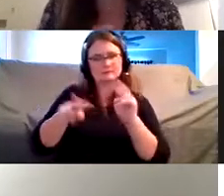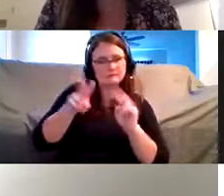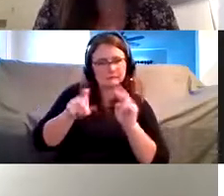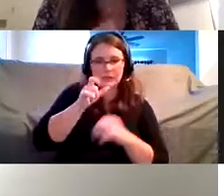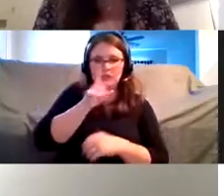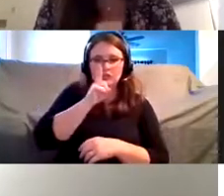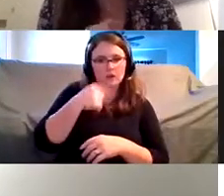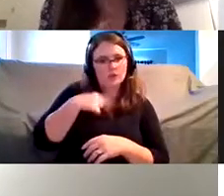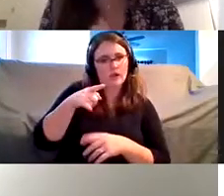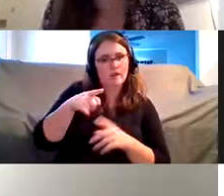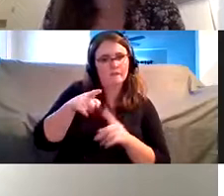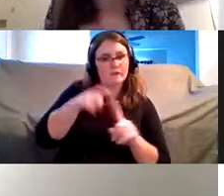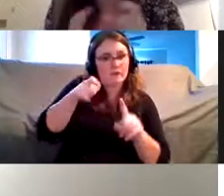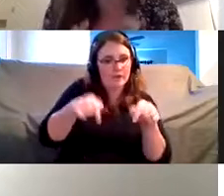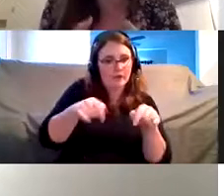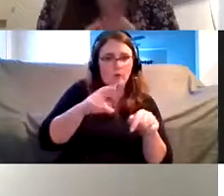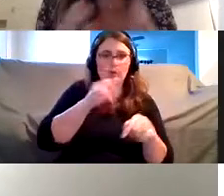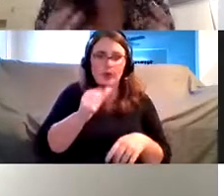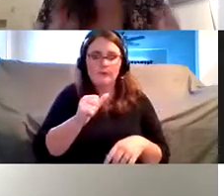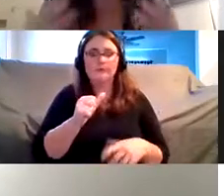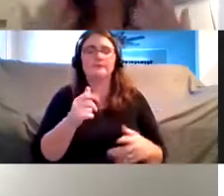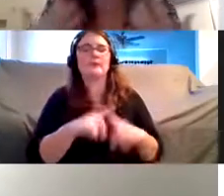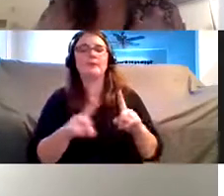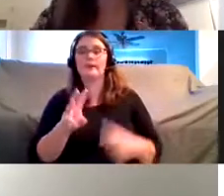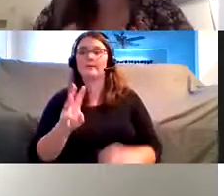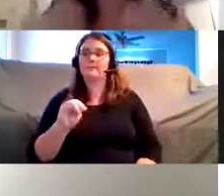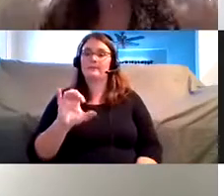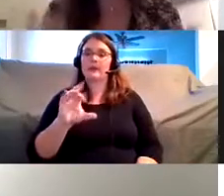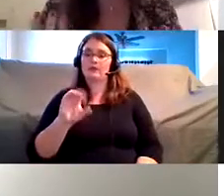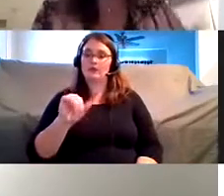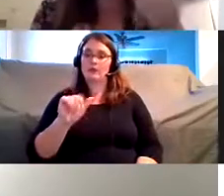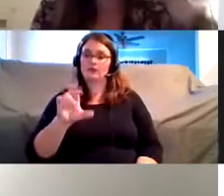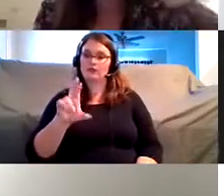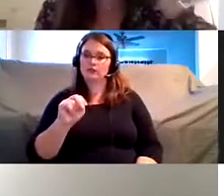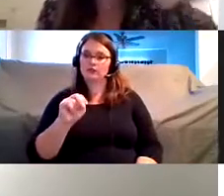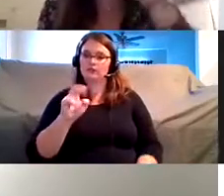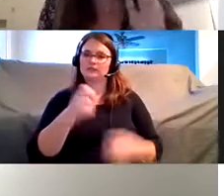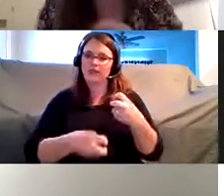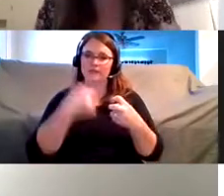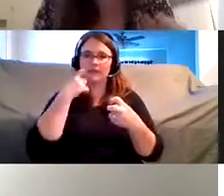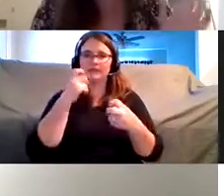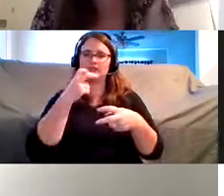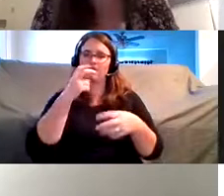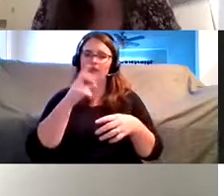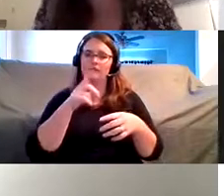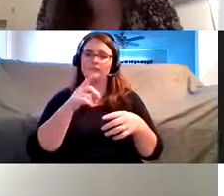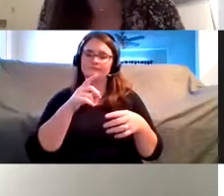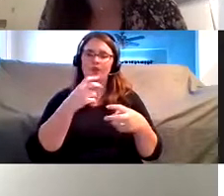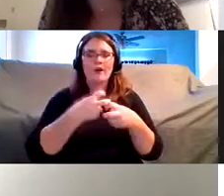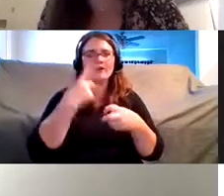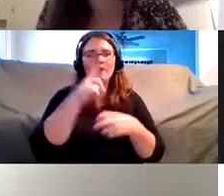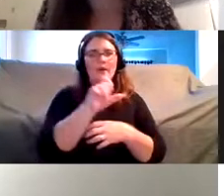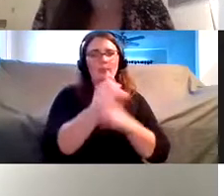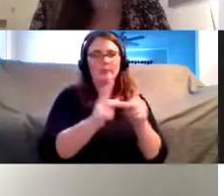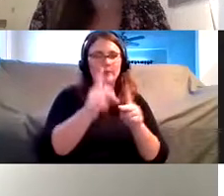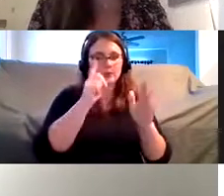are tricky because a lot of people, it's difficult for other people to notice. So I'll try to share two quick examples I